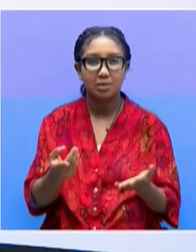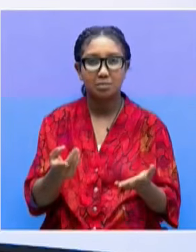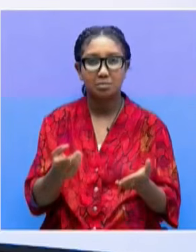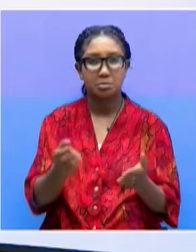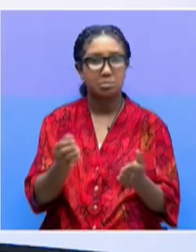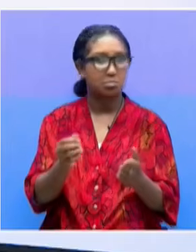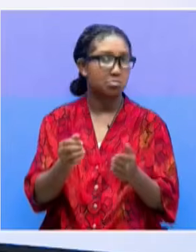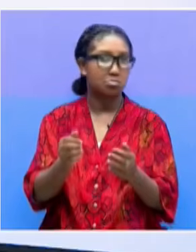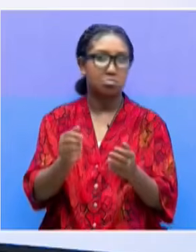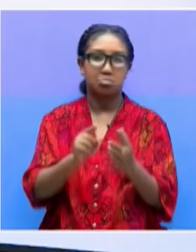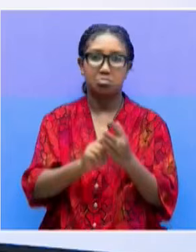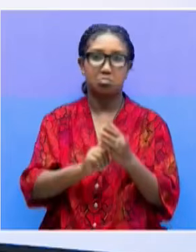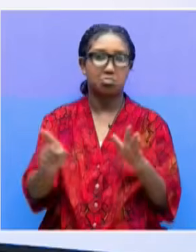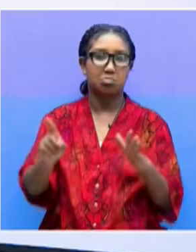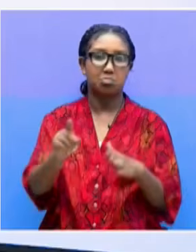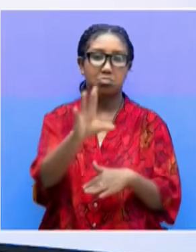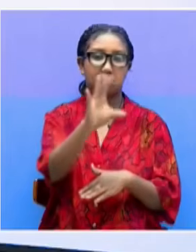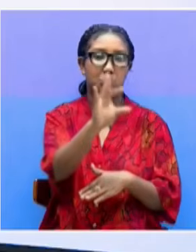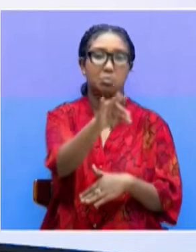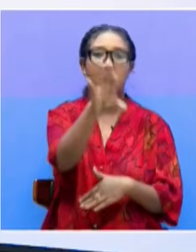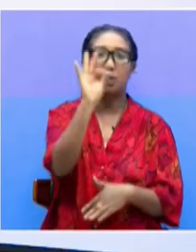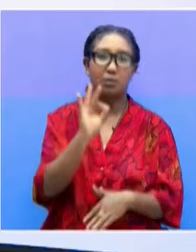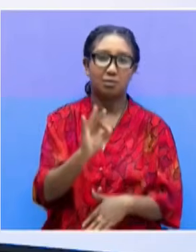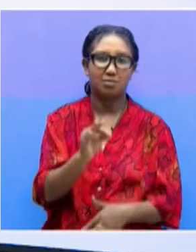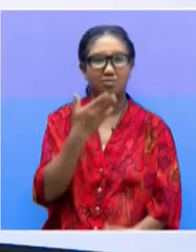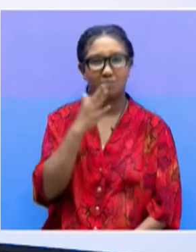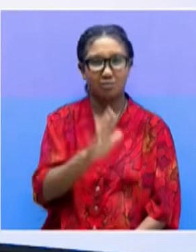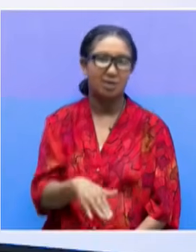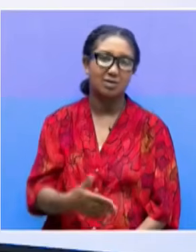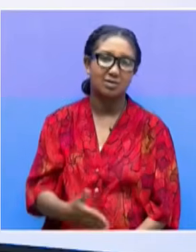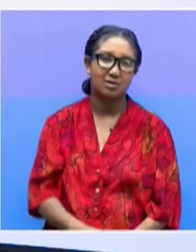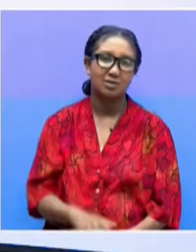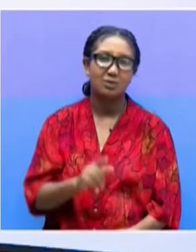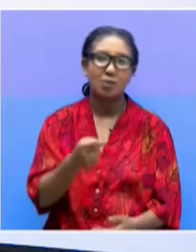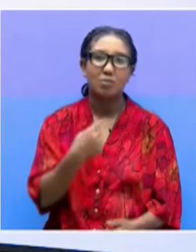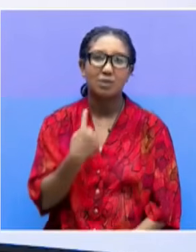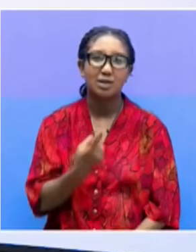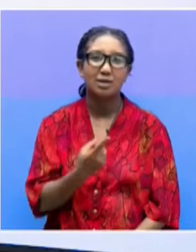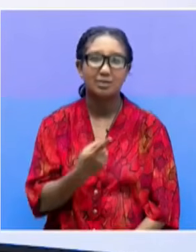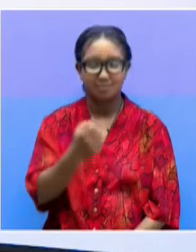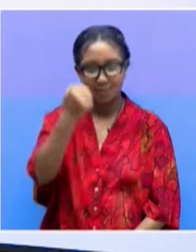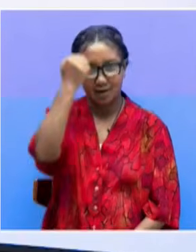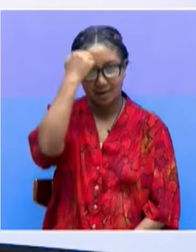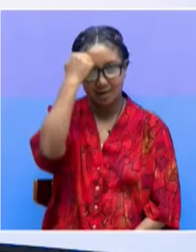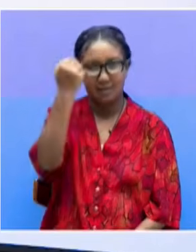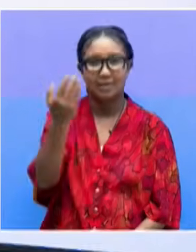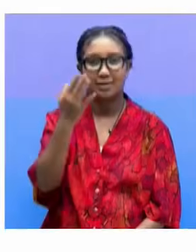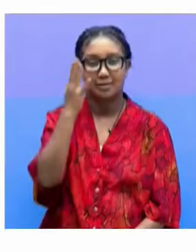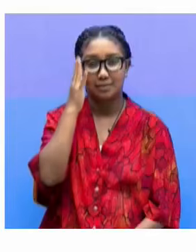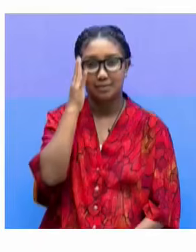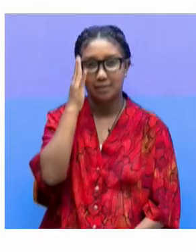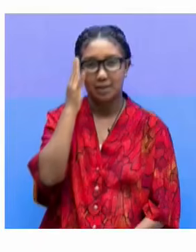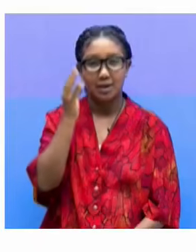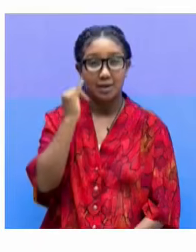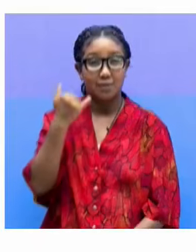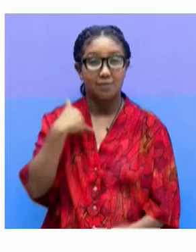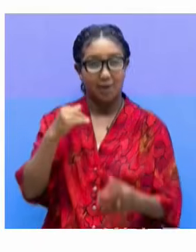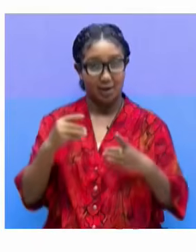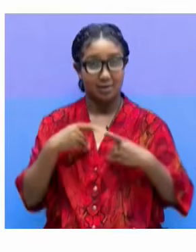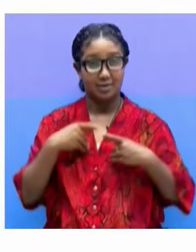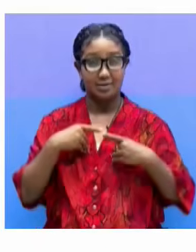what? 8 out of 10. Too bad. So let's make our regrets. If I had